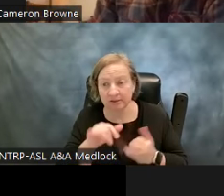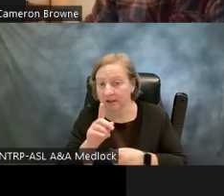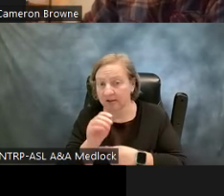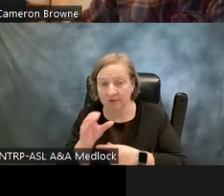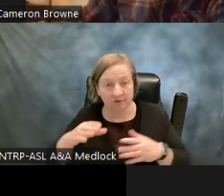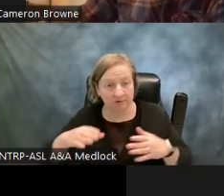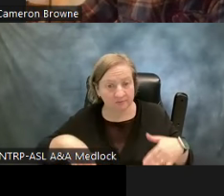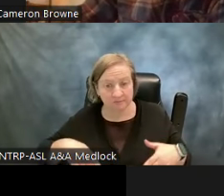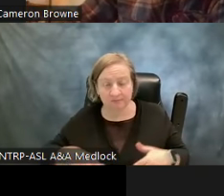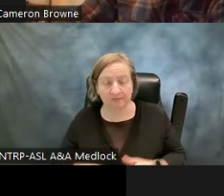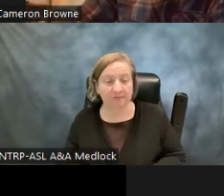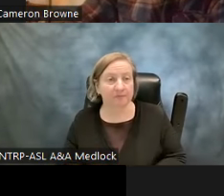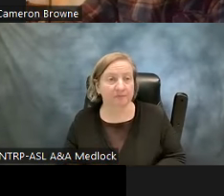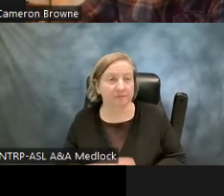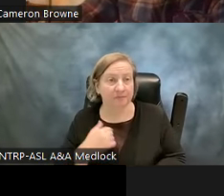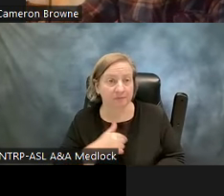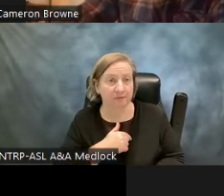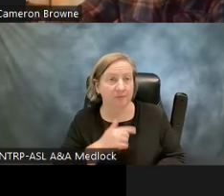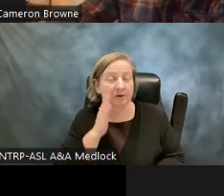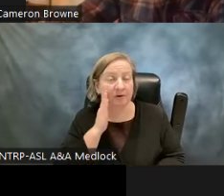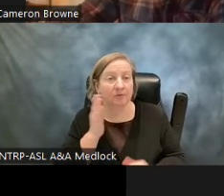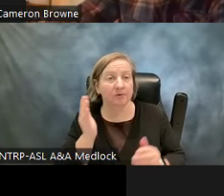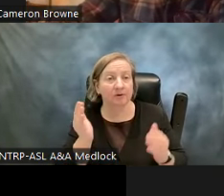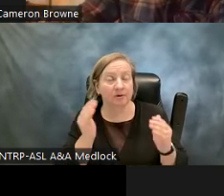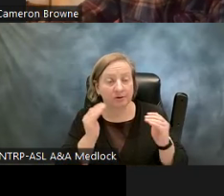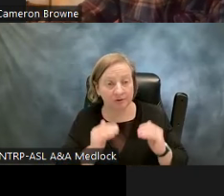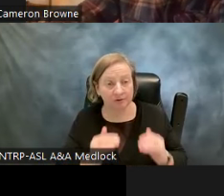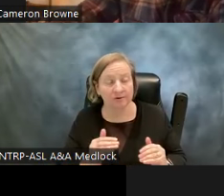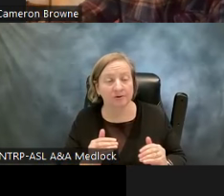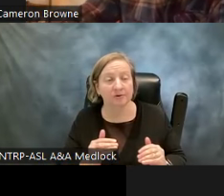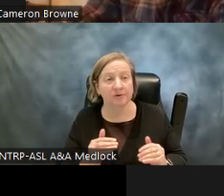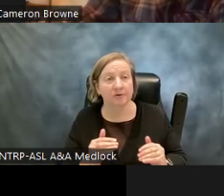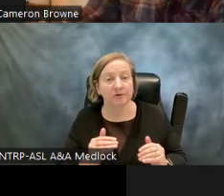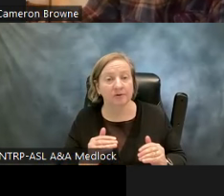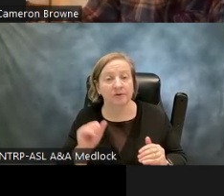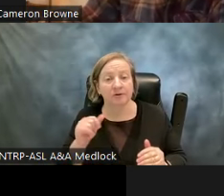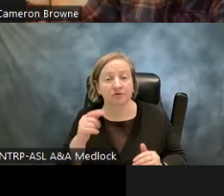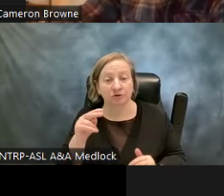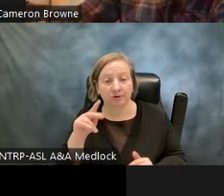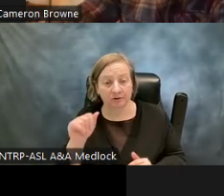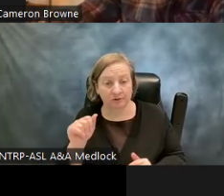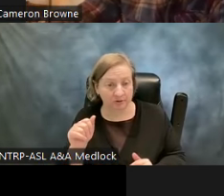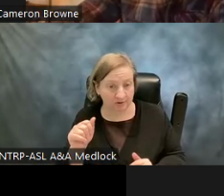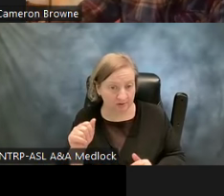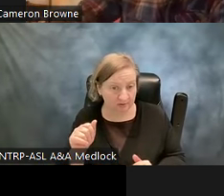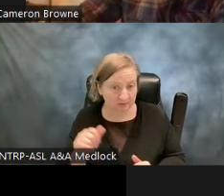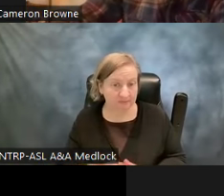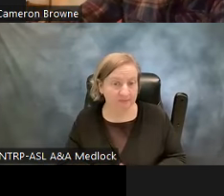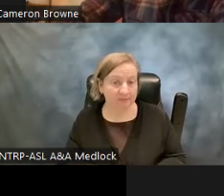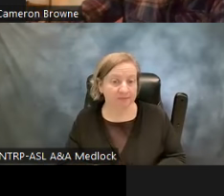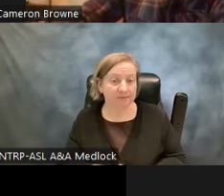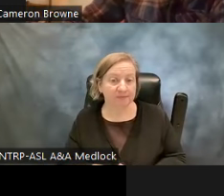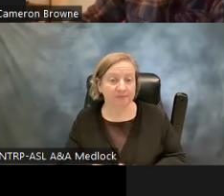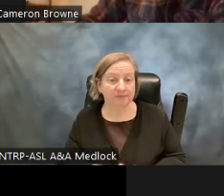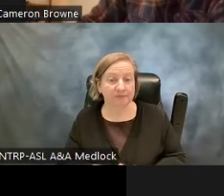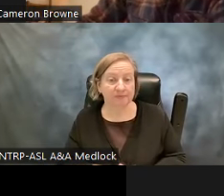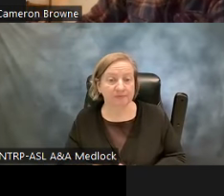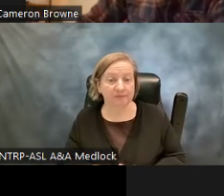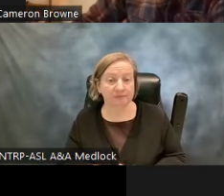documents, we want to go to the next item in the agenda that is